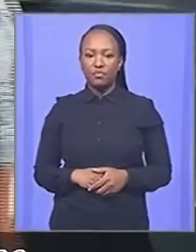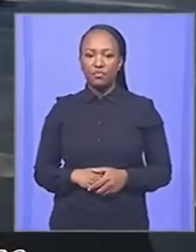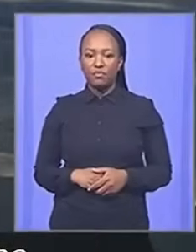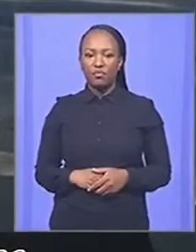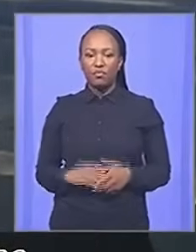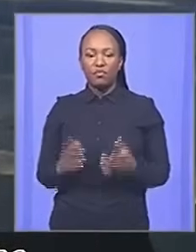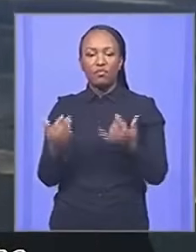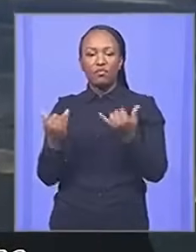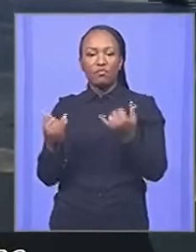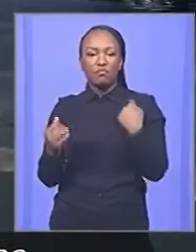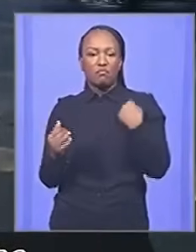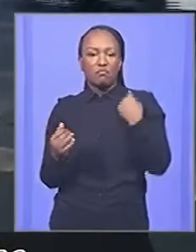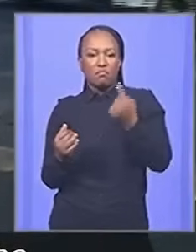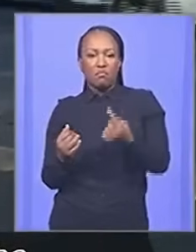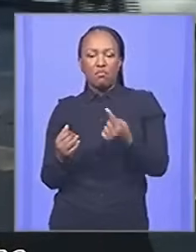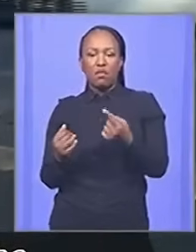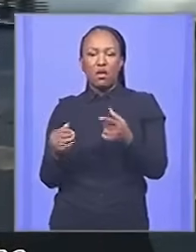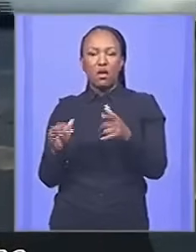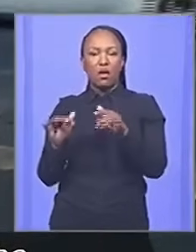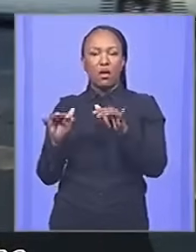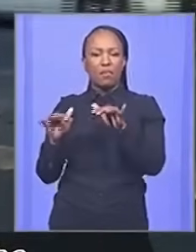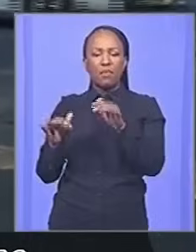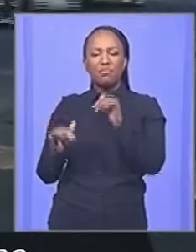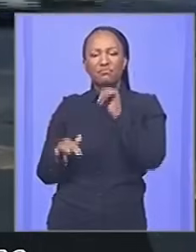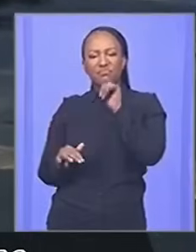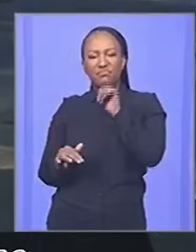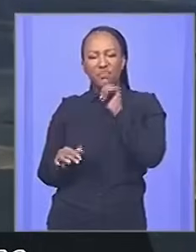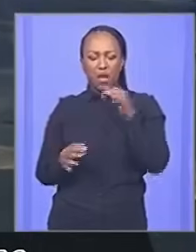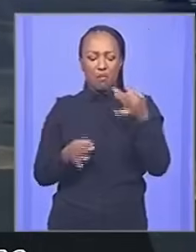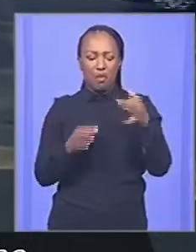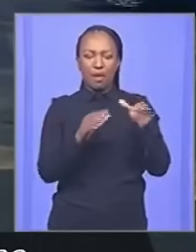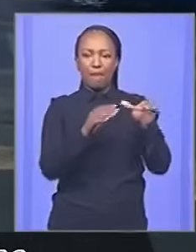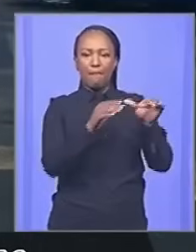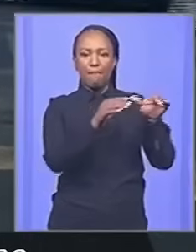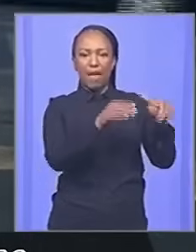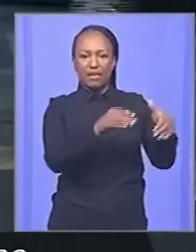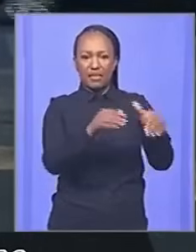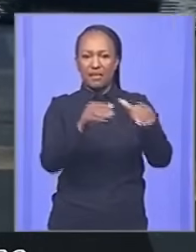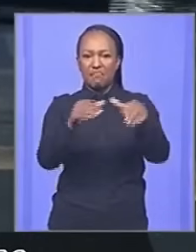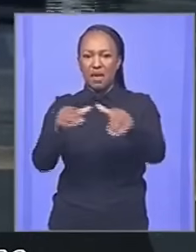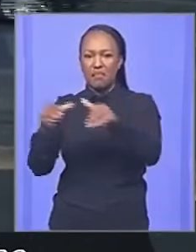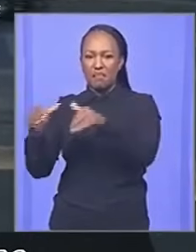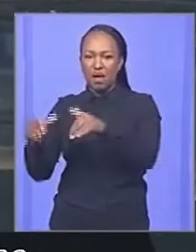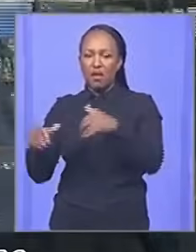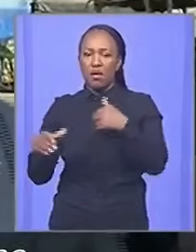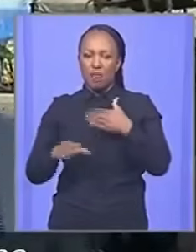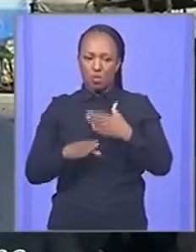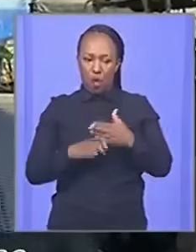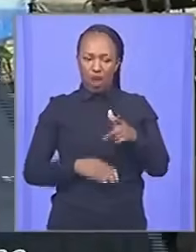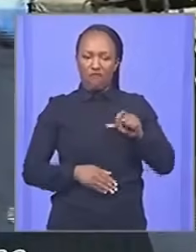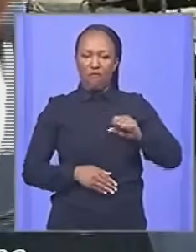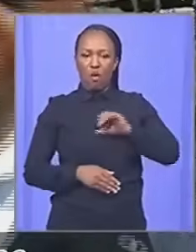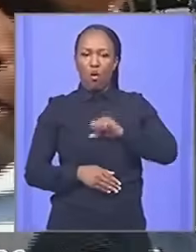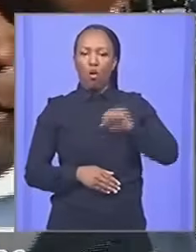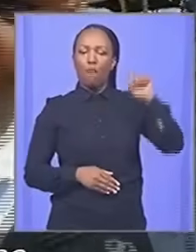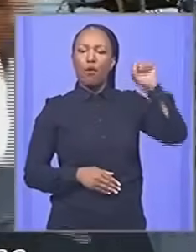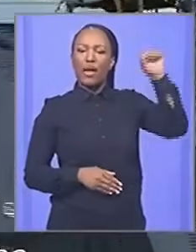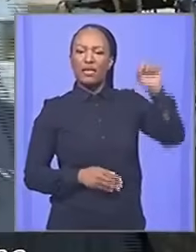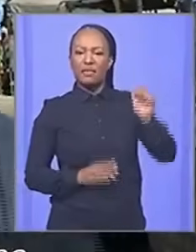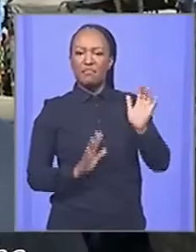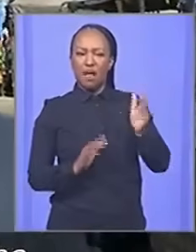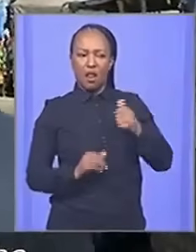ka ba la re ba se ka ba le ba re motho a rena ke jaaka party nefe tshwanye ke berekele ba ma community a ba berekele setšhaba ke kwa ke na le tshepo ya